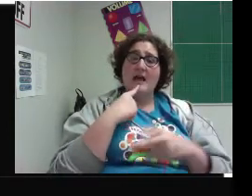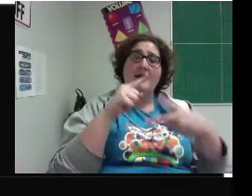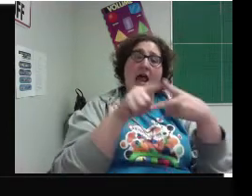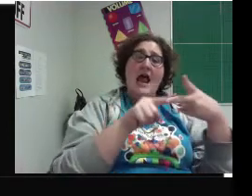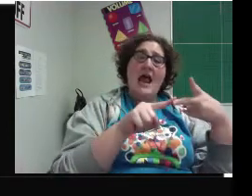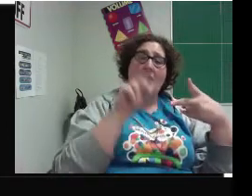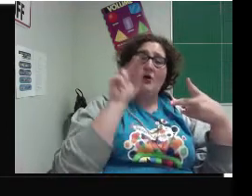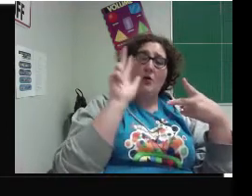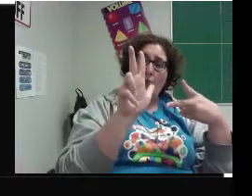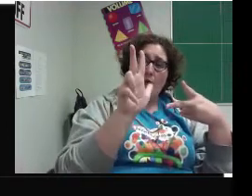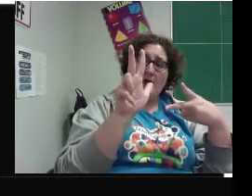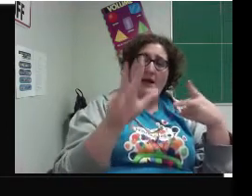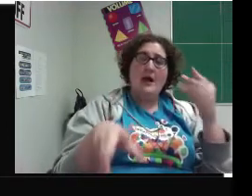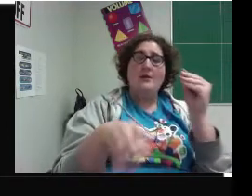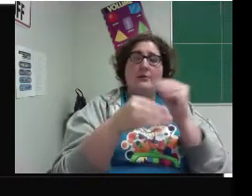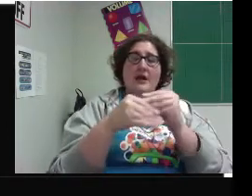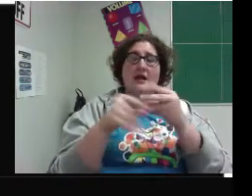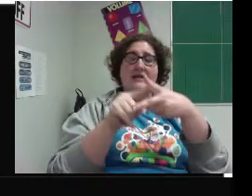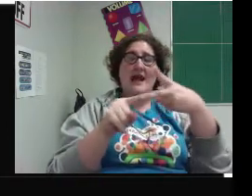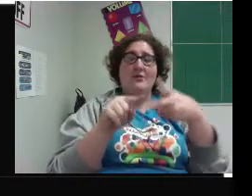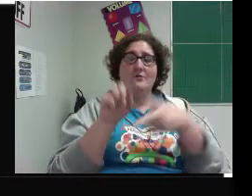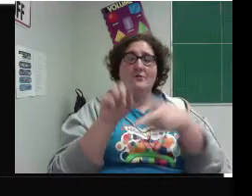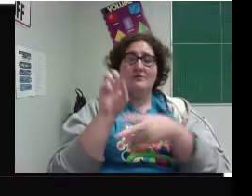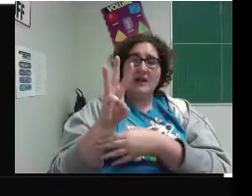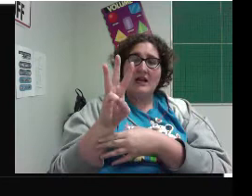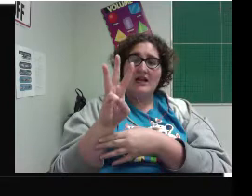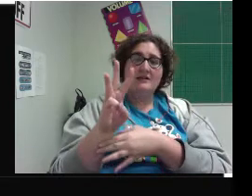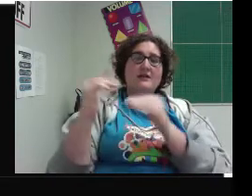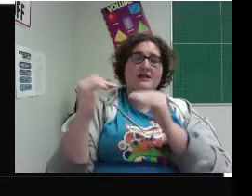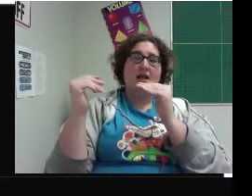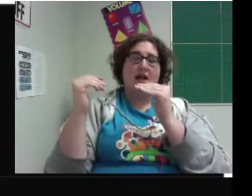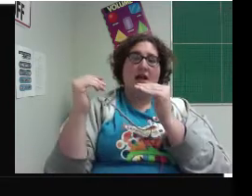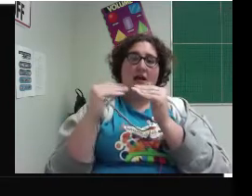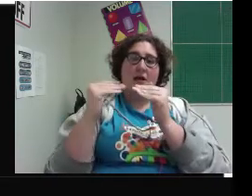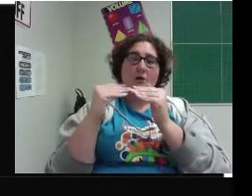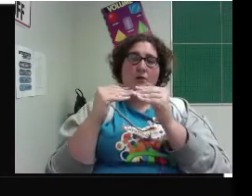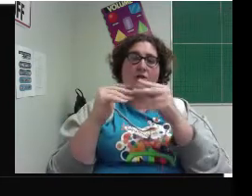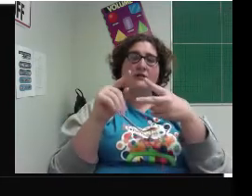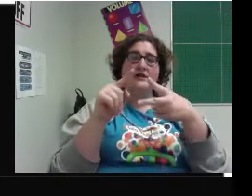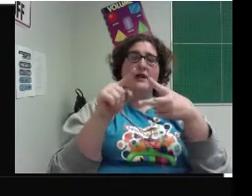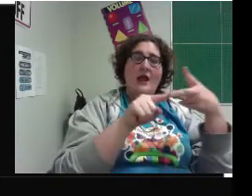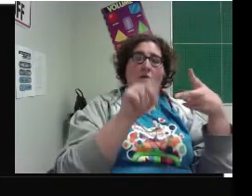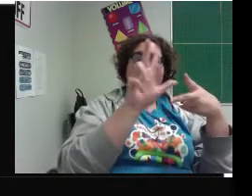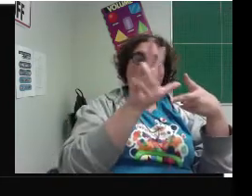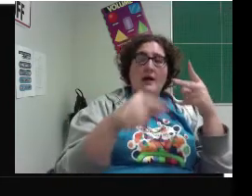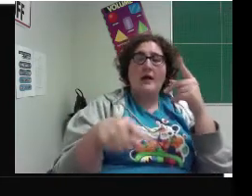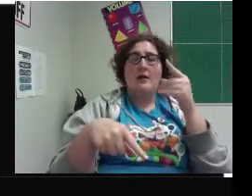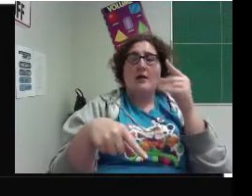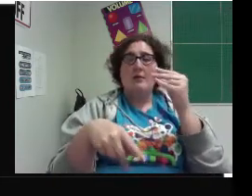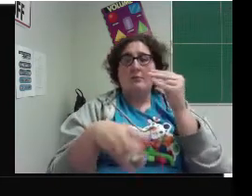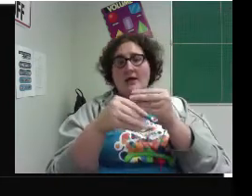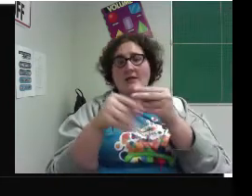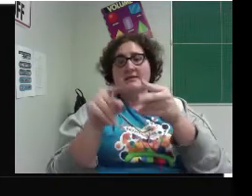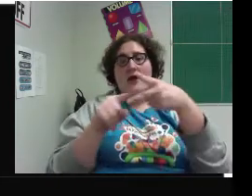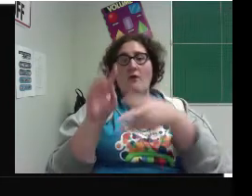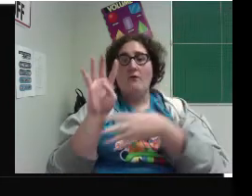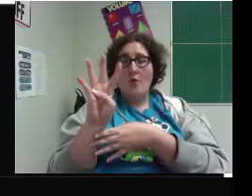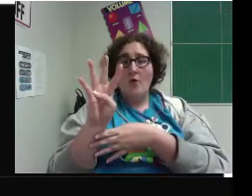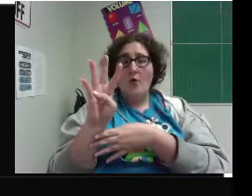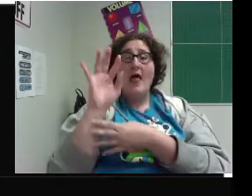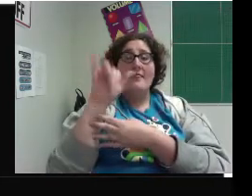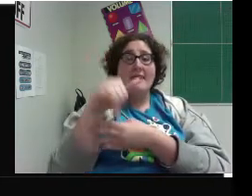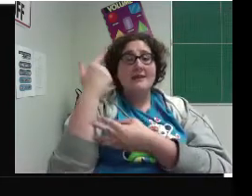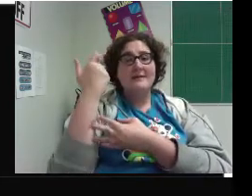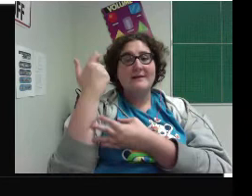3 plus angle 6 is equal to angle 3 plus angle 4. And this is going to be